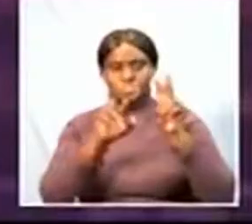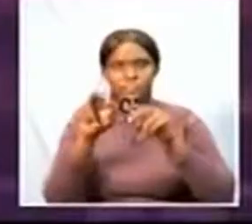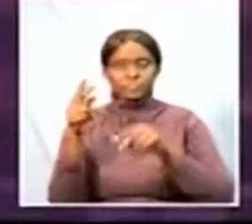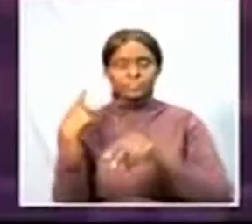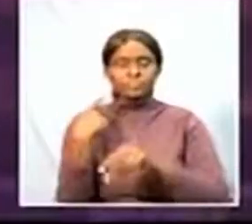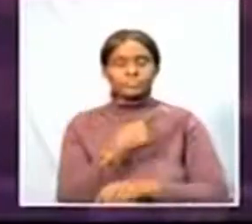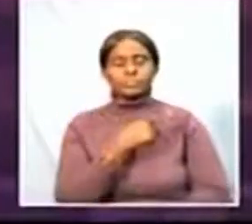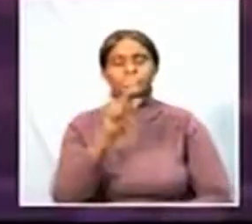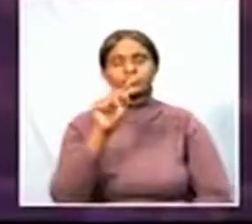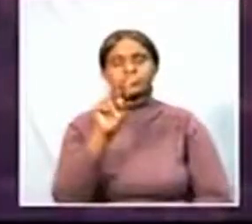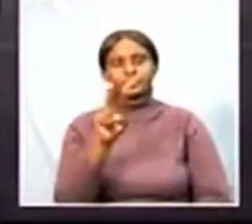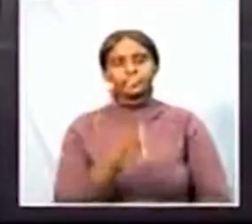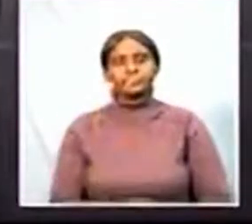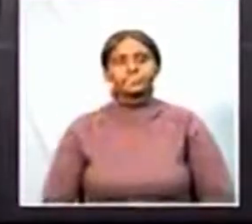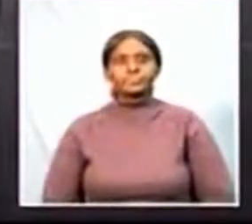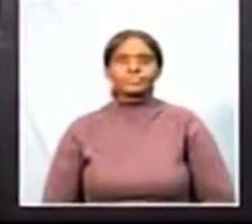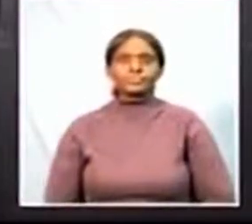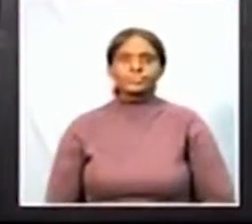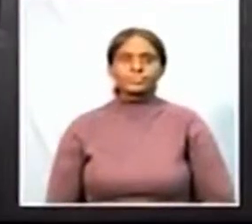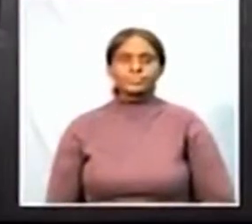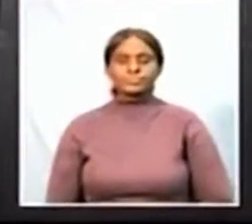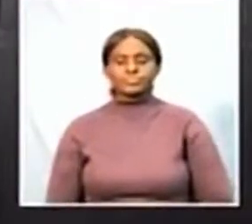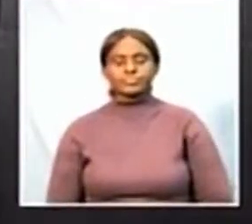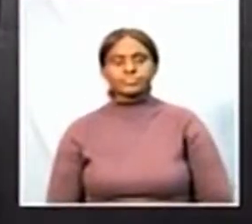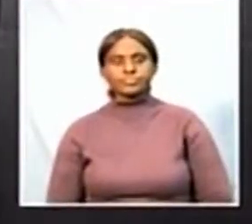Parliament Television.